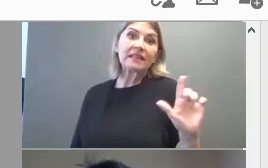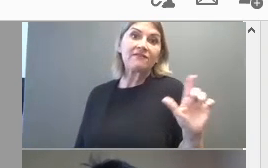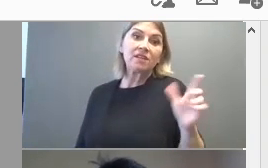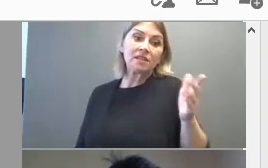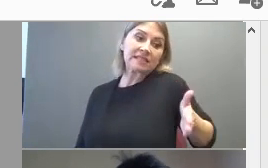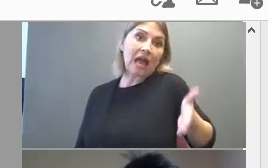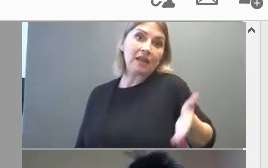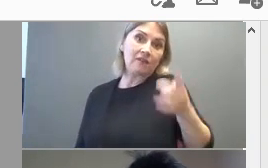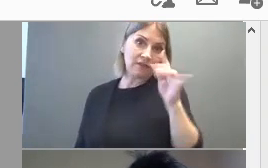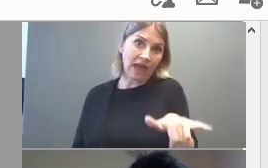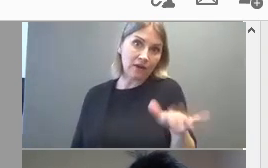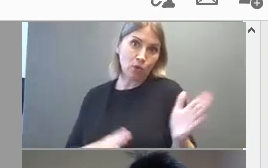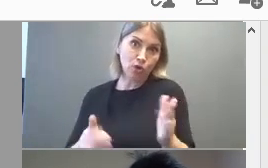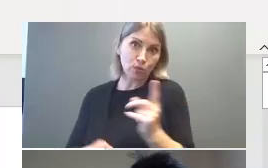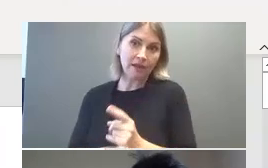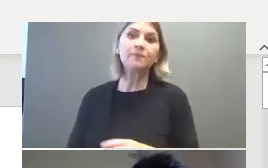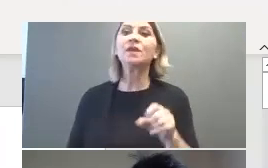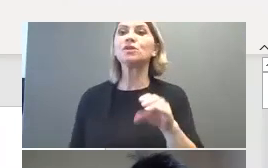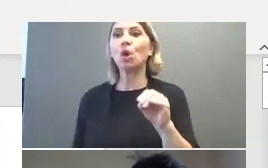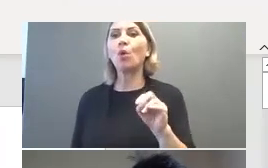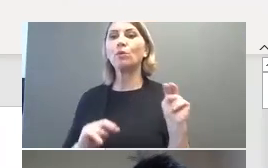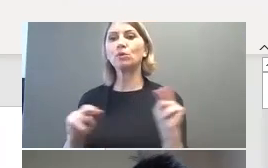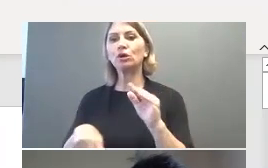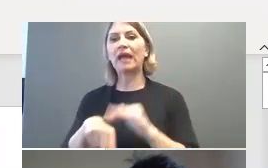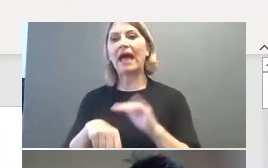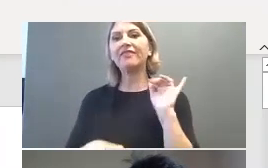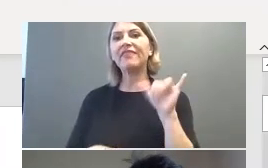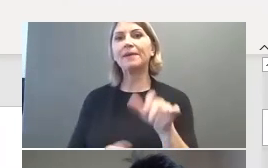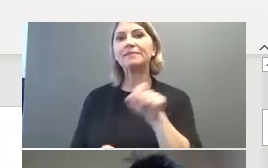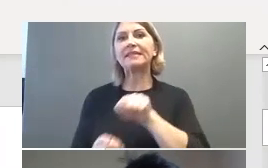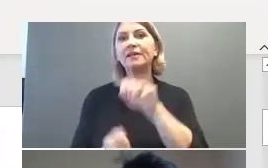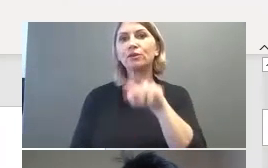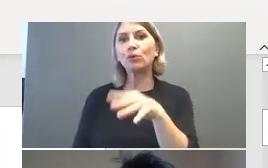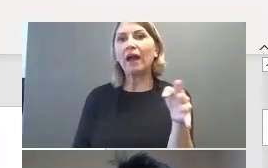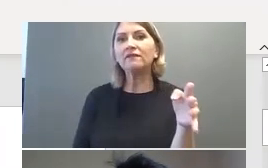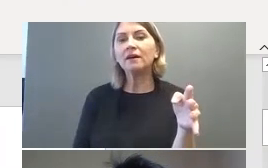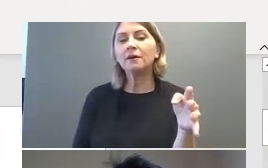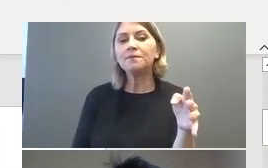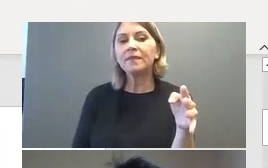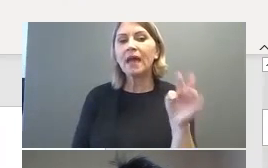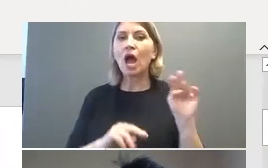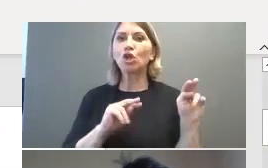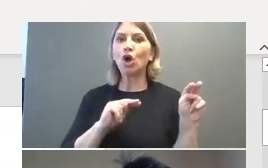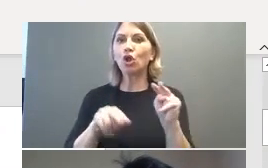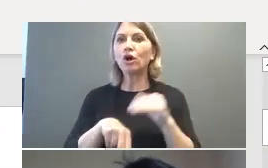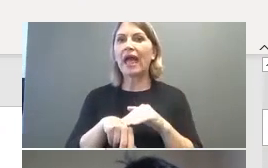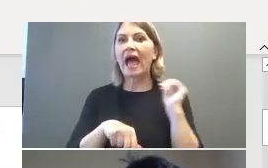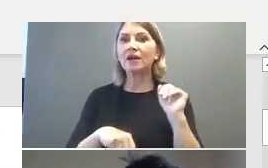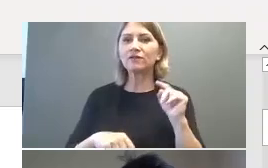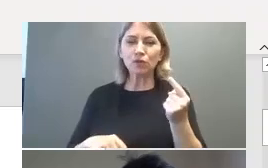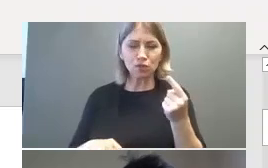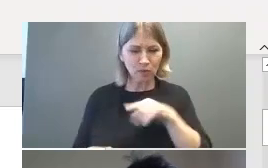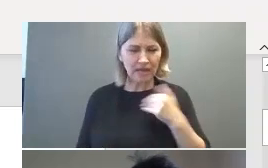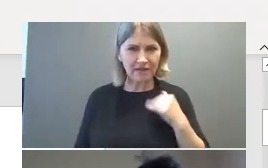particular ordering, right? So let's look at this particular graph and let's look at what would go on. So first we would have